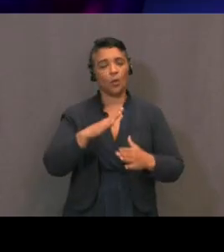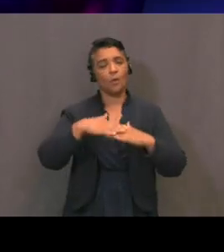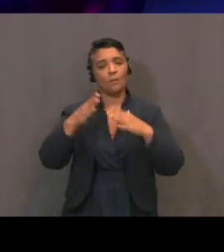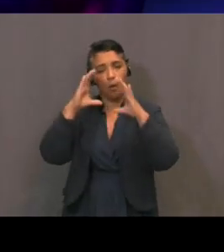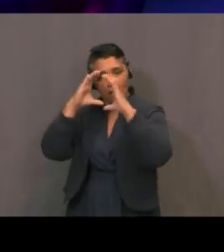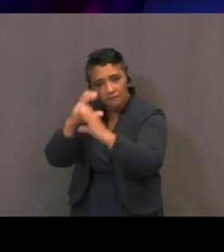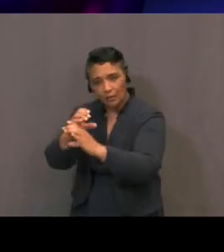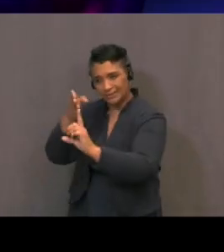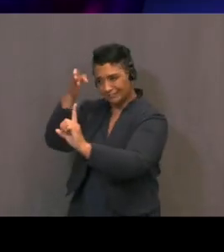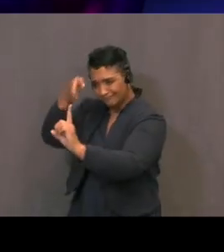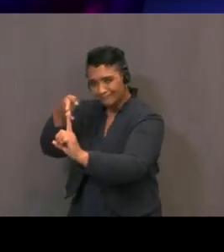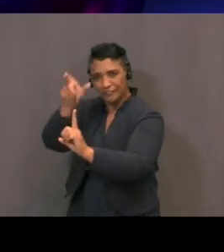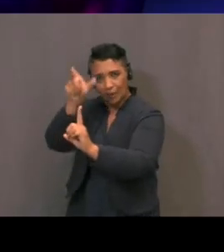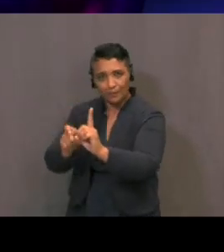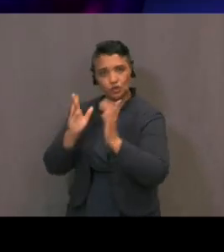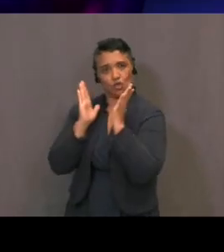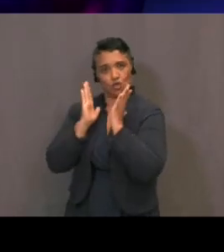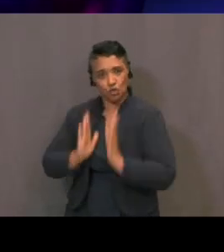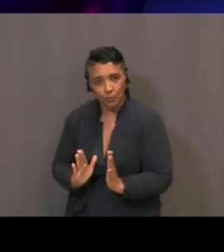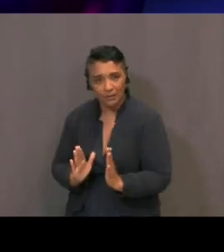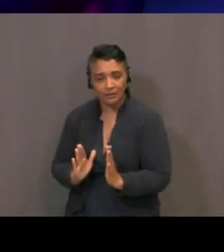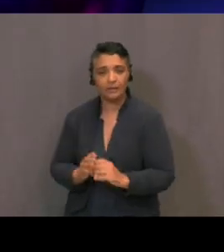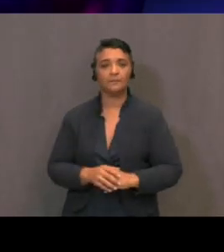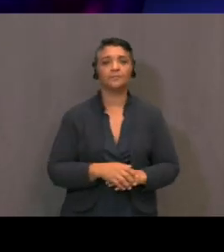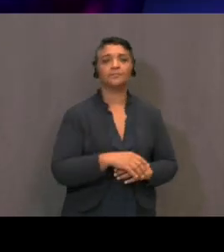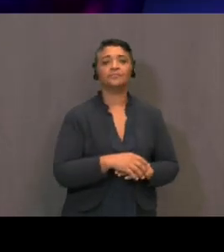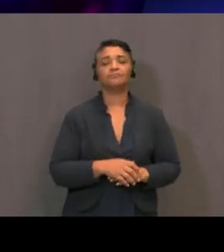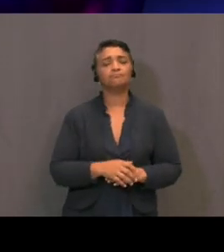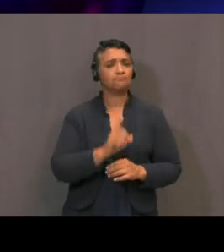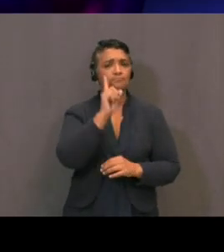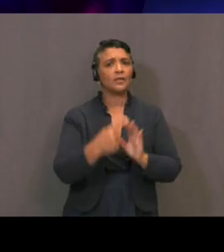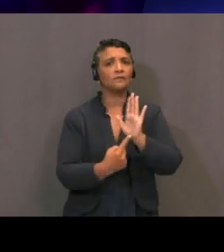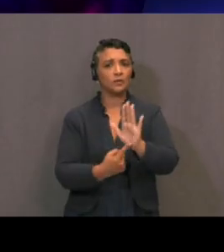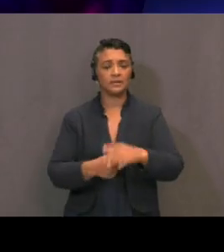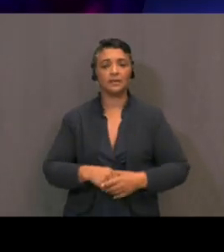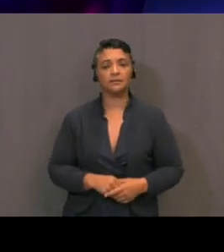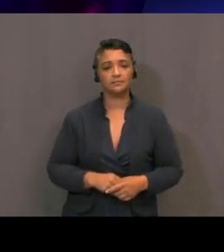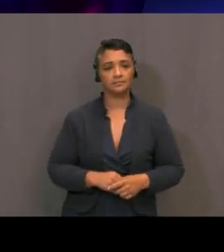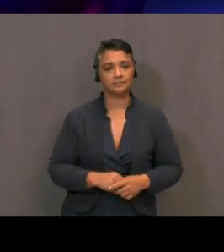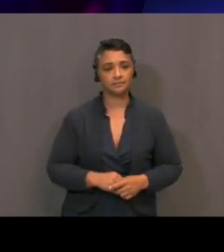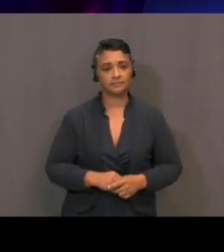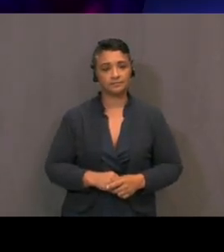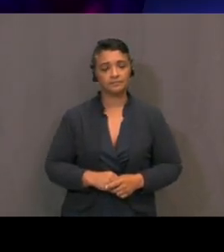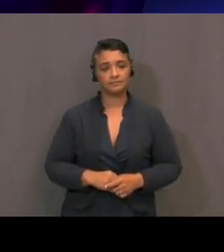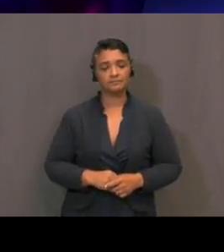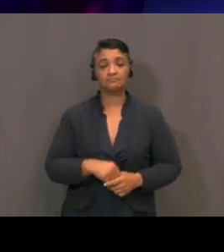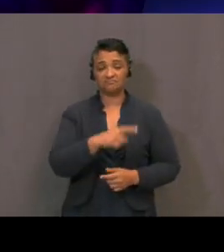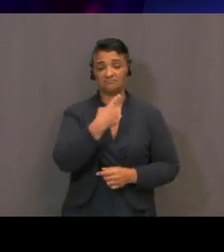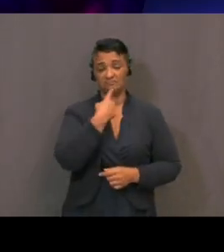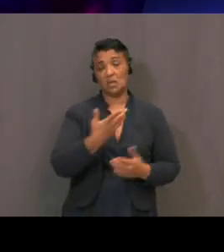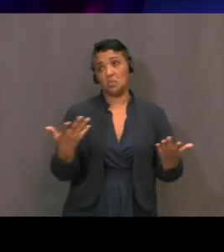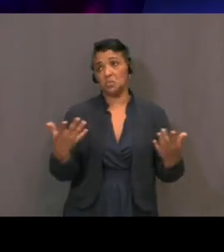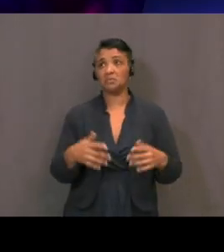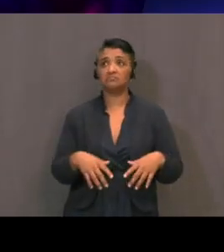view. So if you take something like, for example, you were saying that some of these technologies